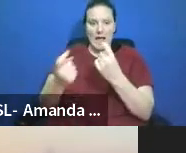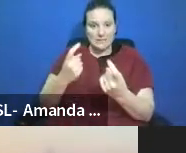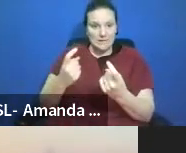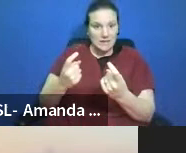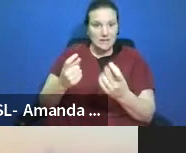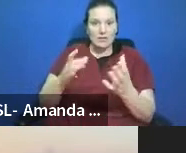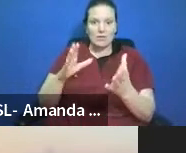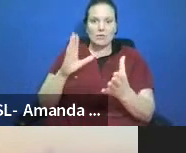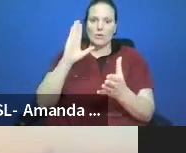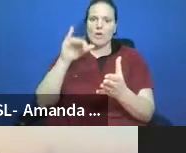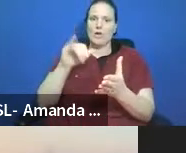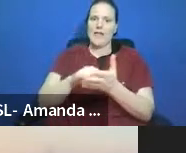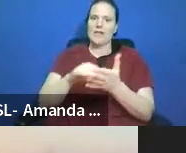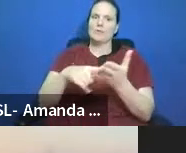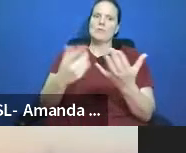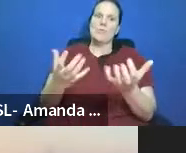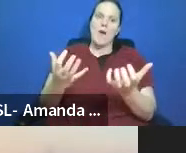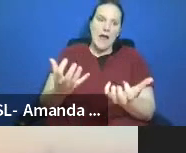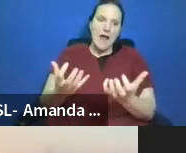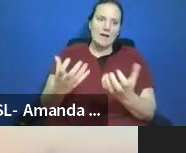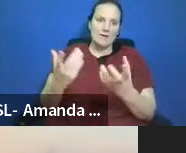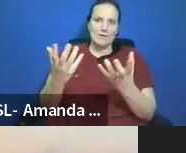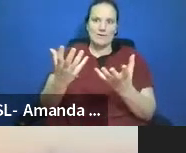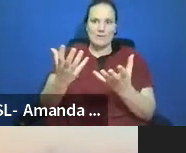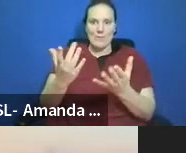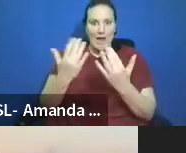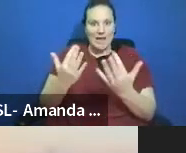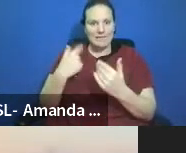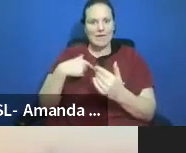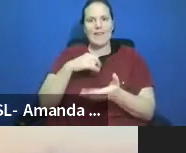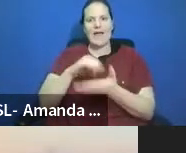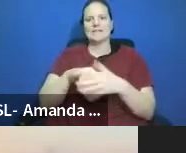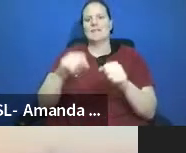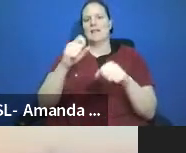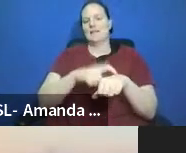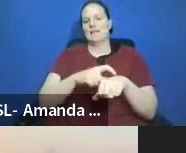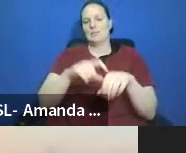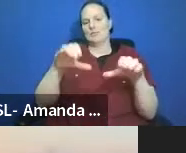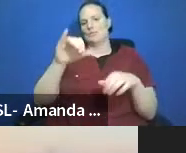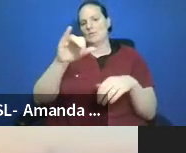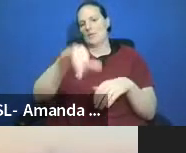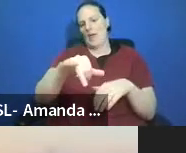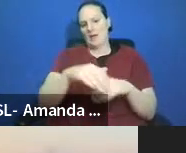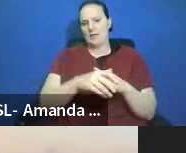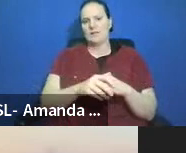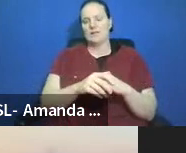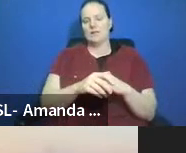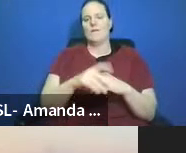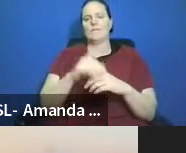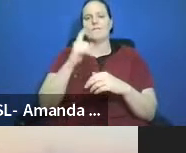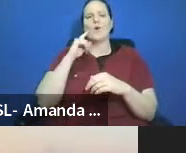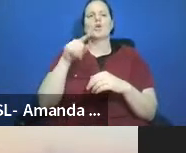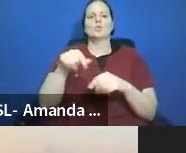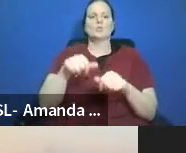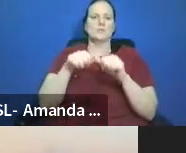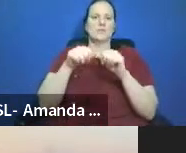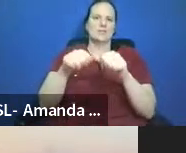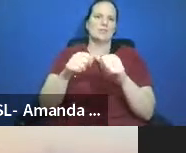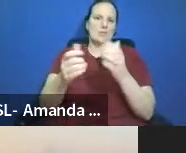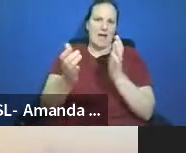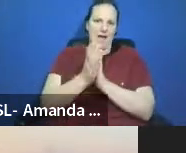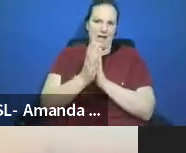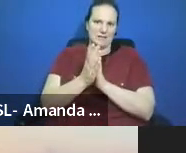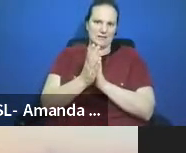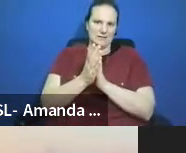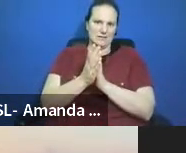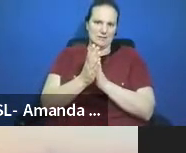we know this is what you've been waiting for. So we'd rather take the time to do this and for you to continue to ask questions.